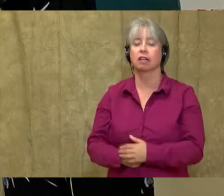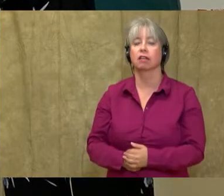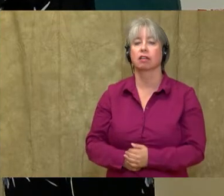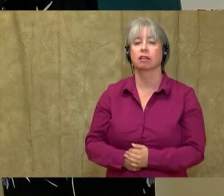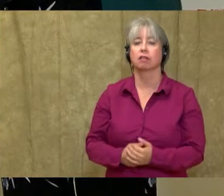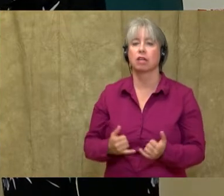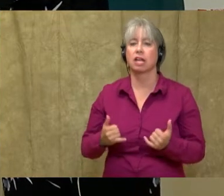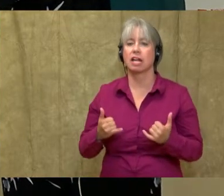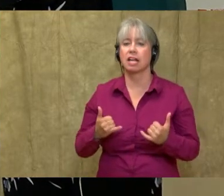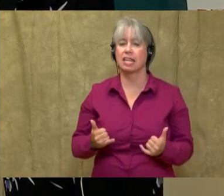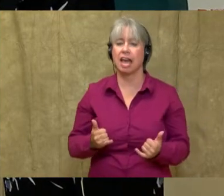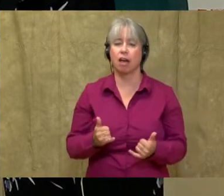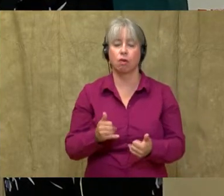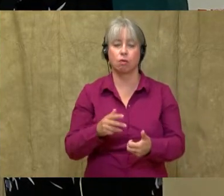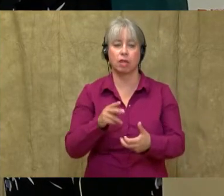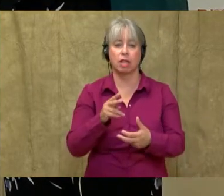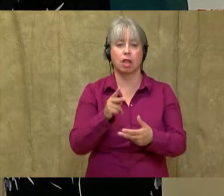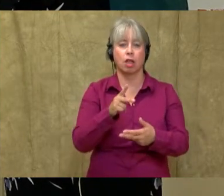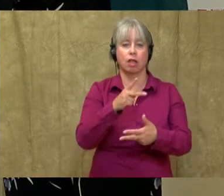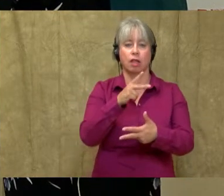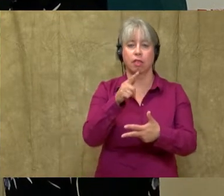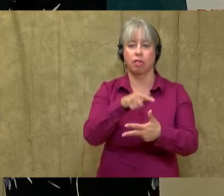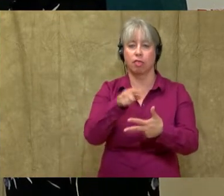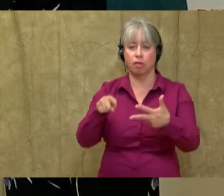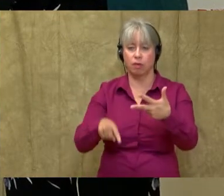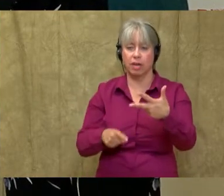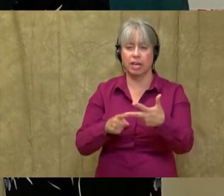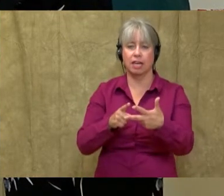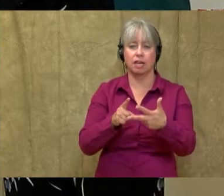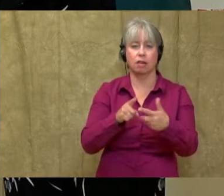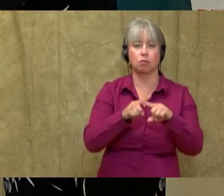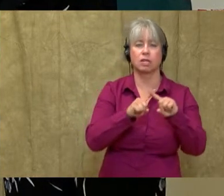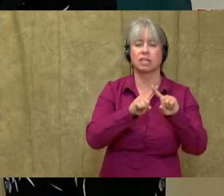Now, how do the three poems that we just read about, how do they differ?